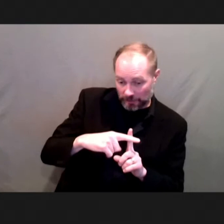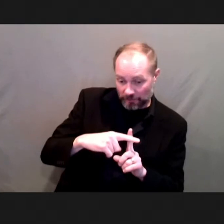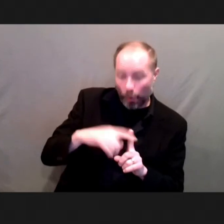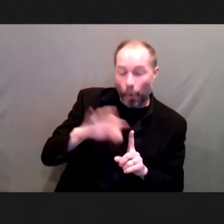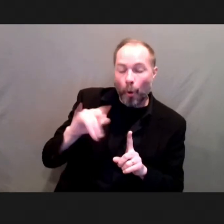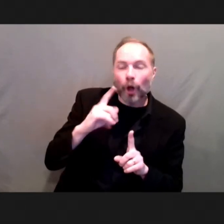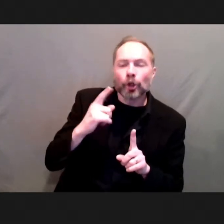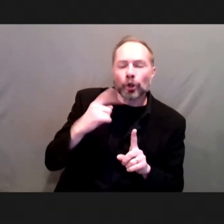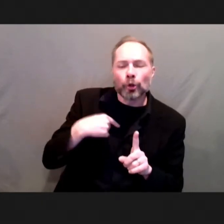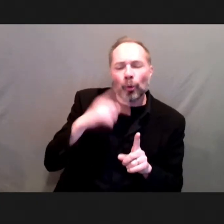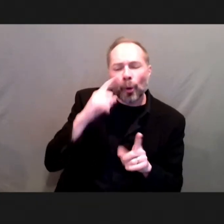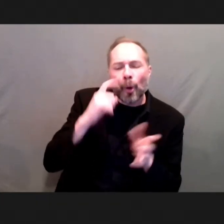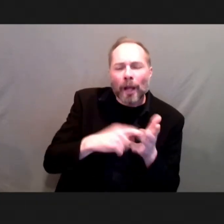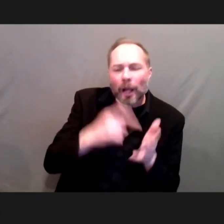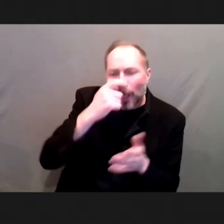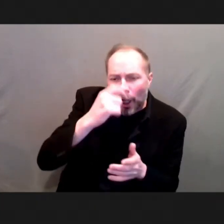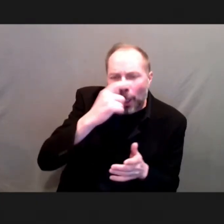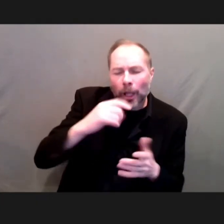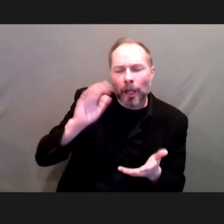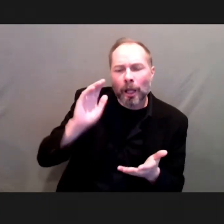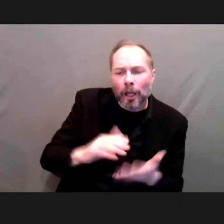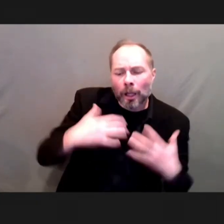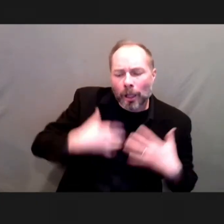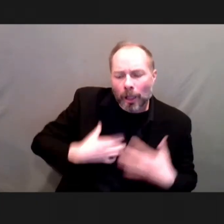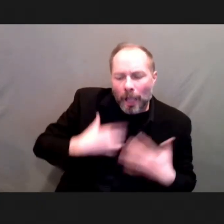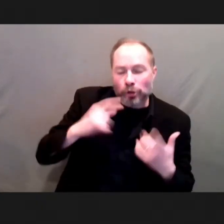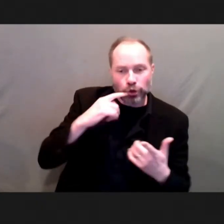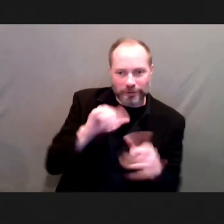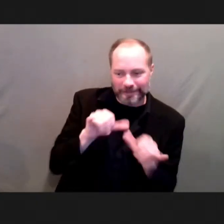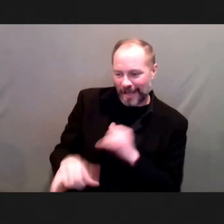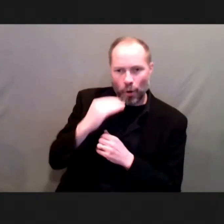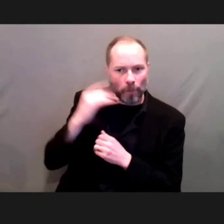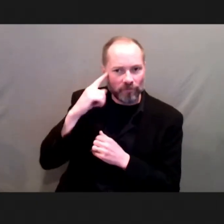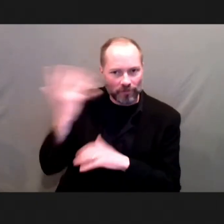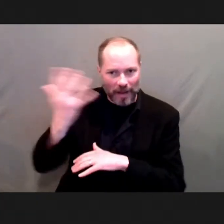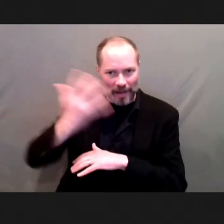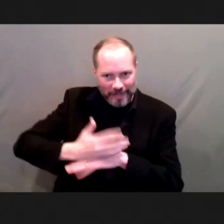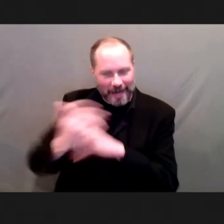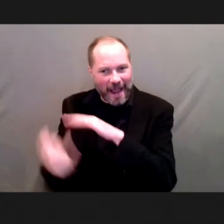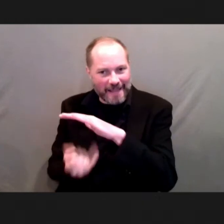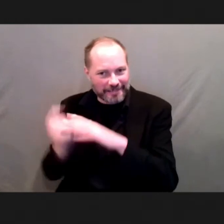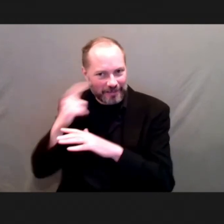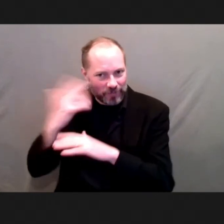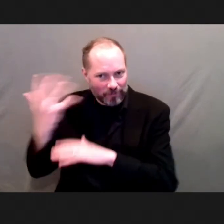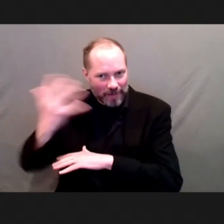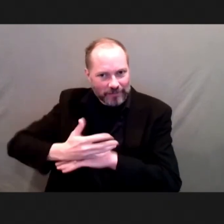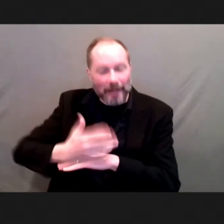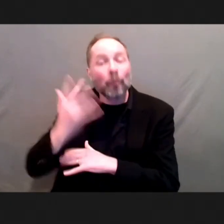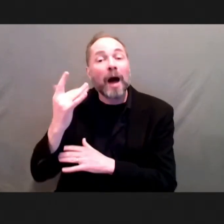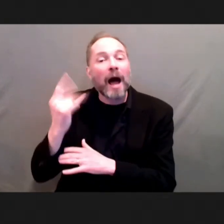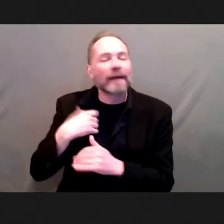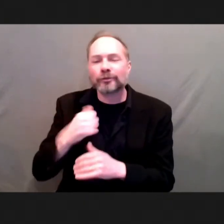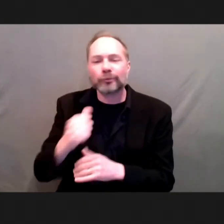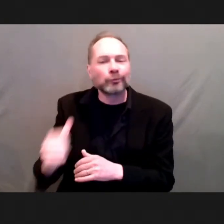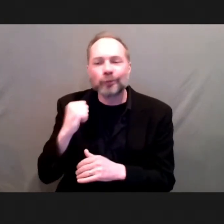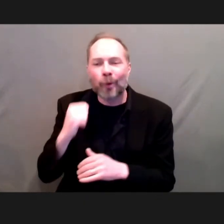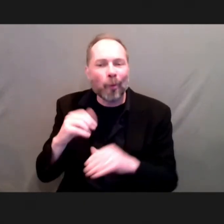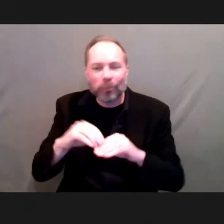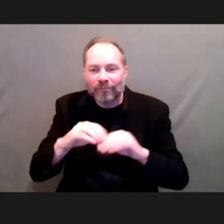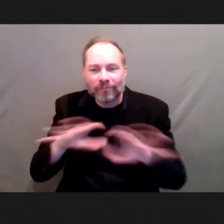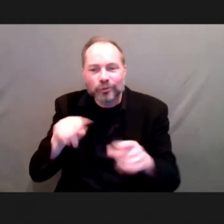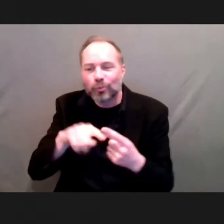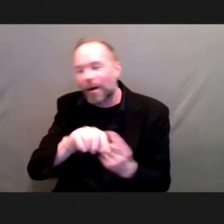symptoms yesterday, you should stay home for 5 days. Isolate yourself so you don't shed it to other people through